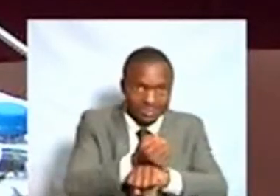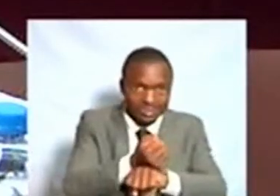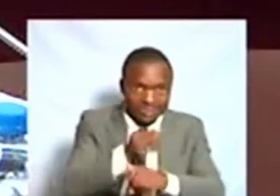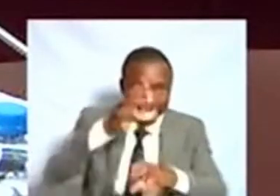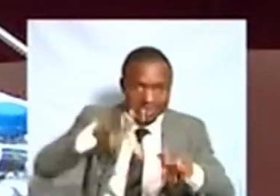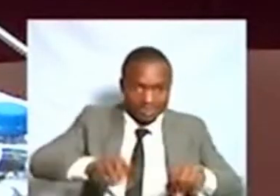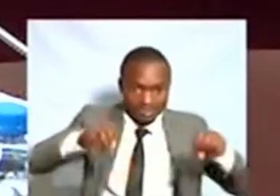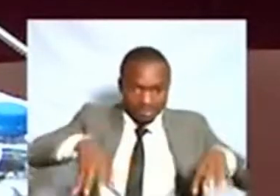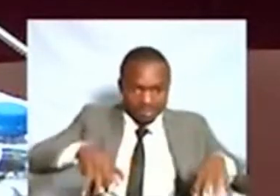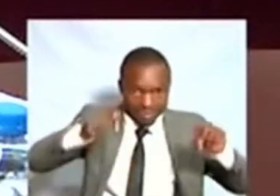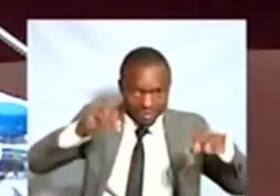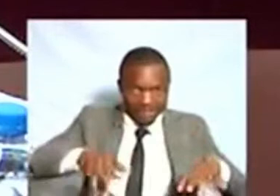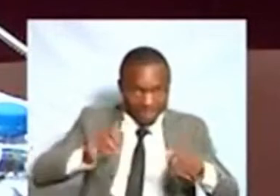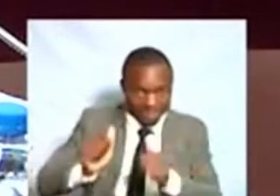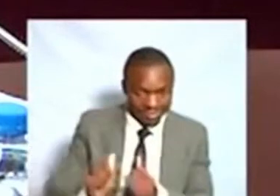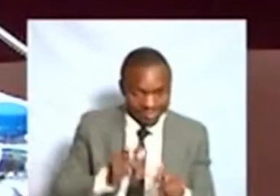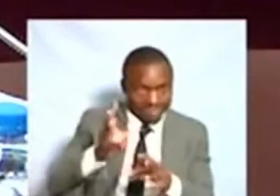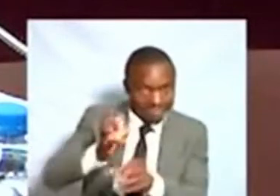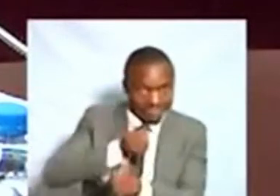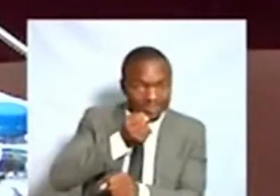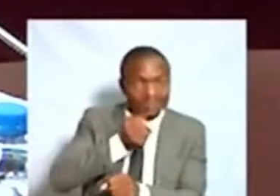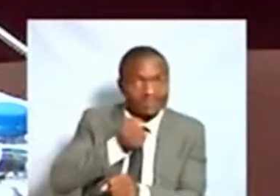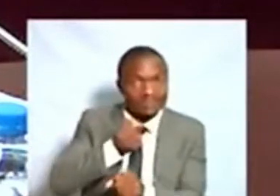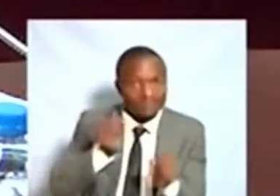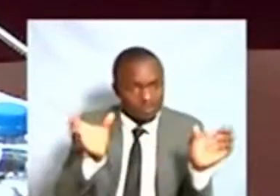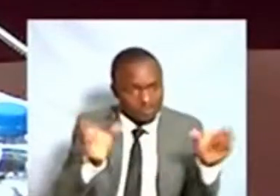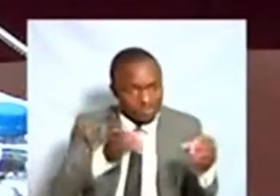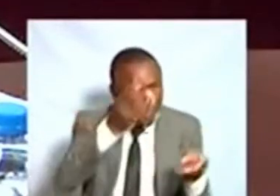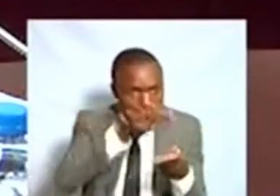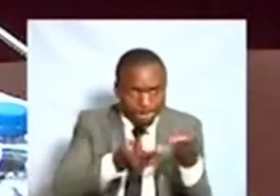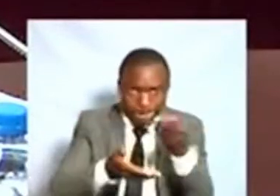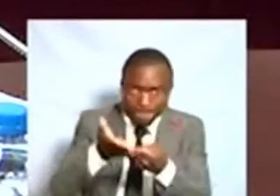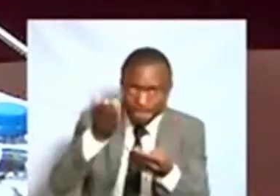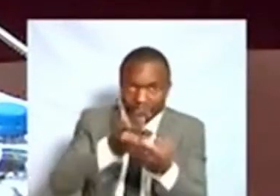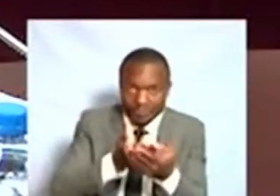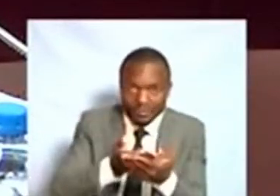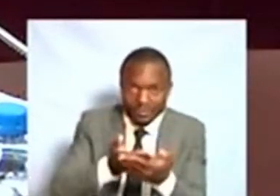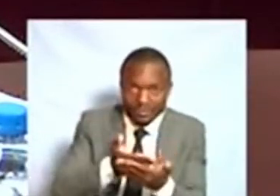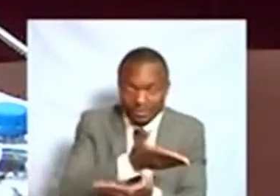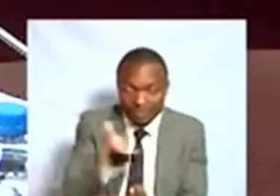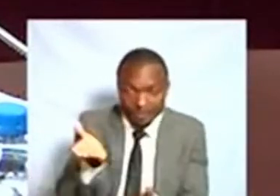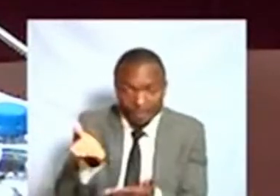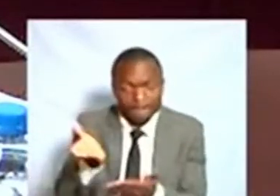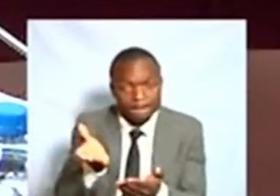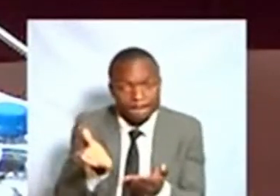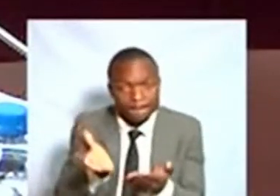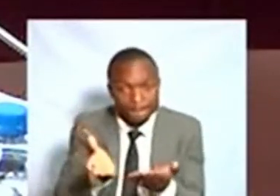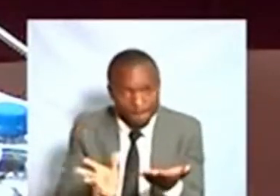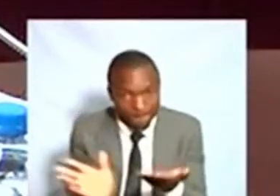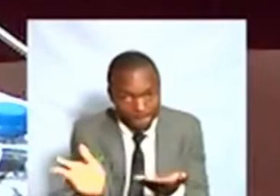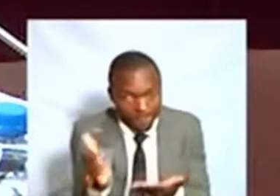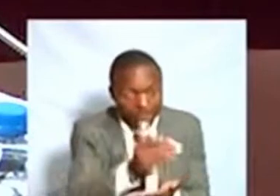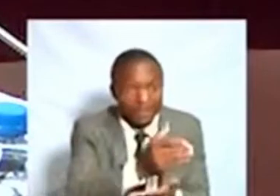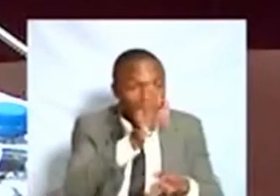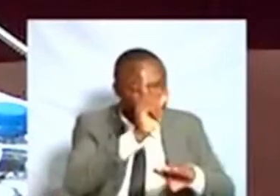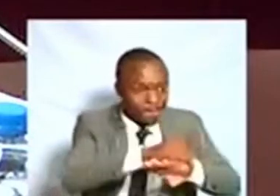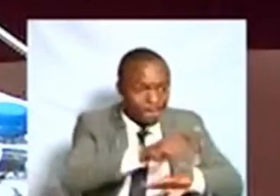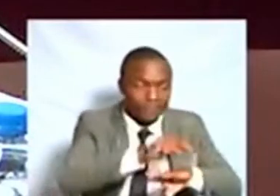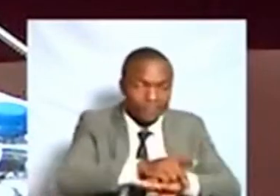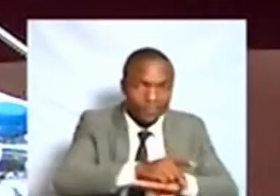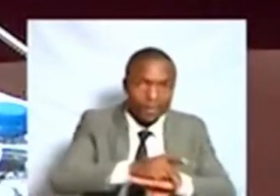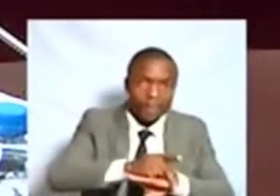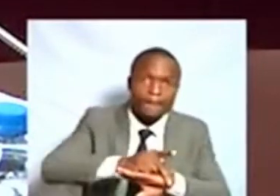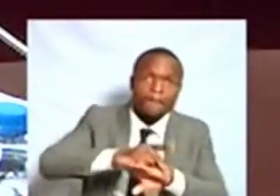blocks. Action taken. The community contribution has since been mobilized and the project is currently being